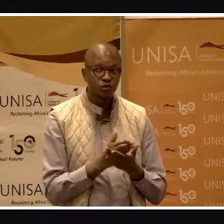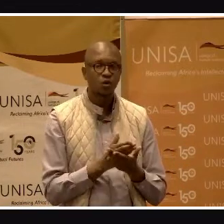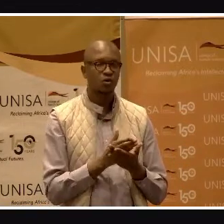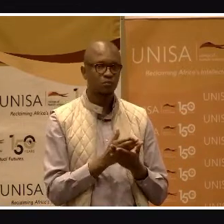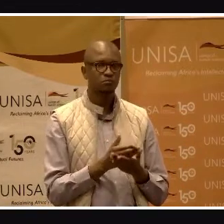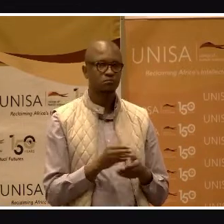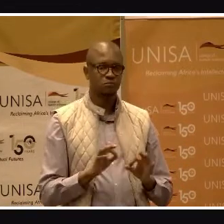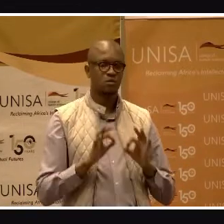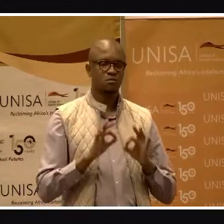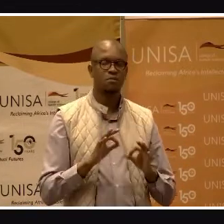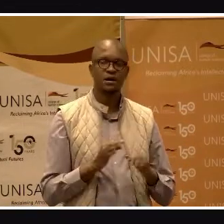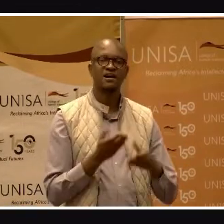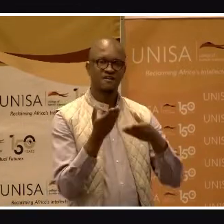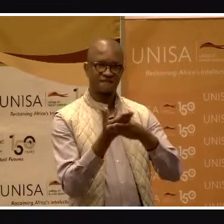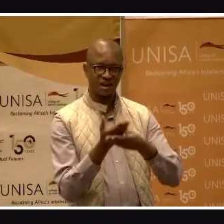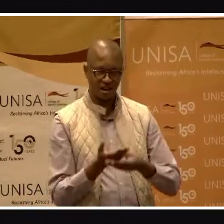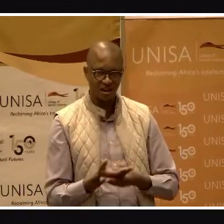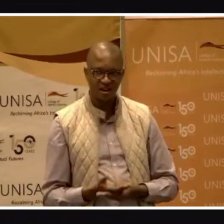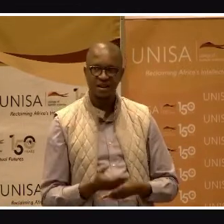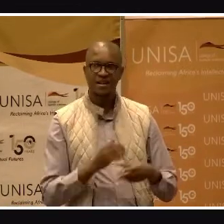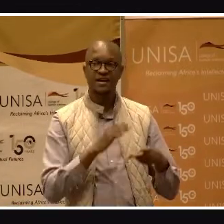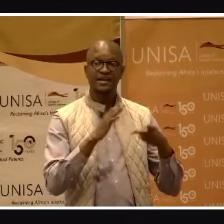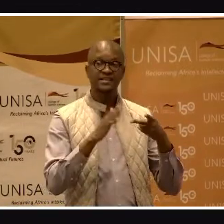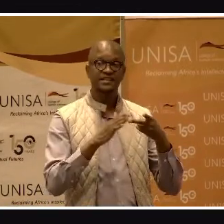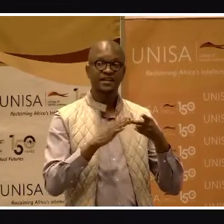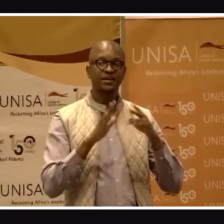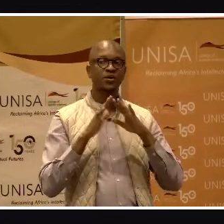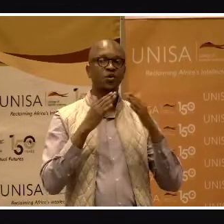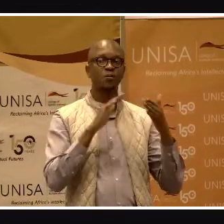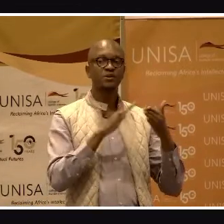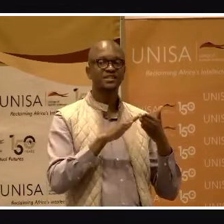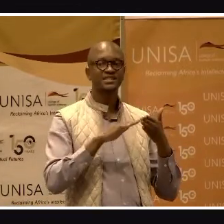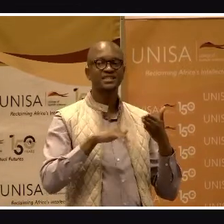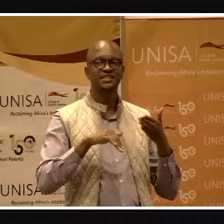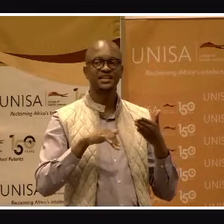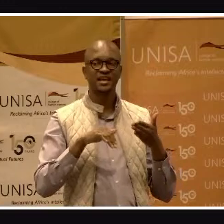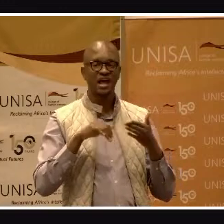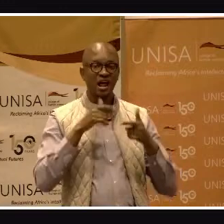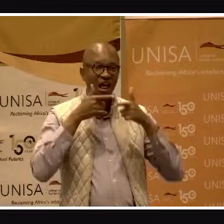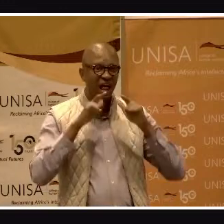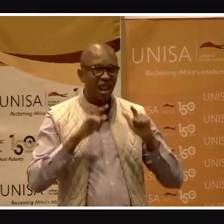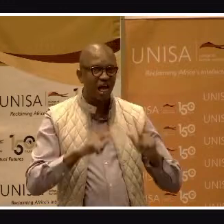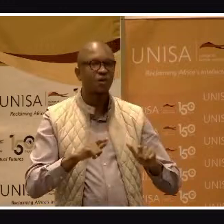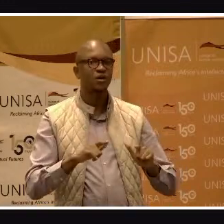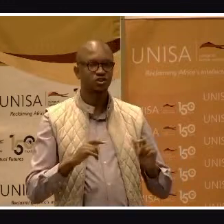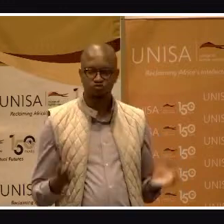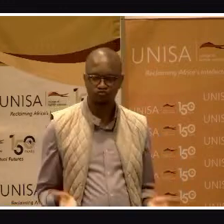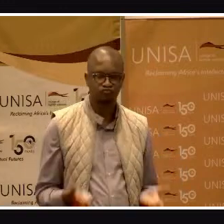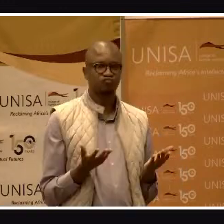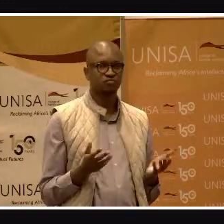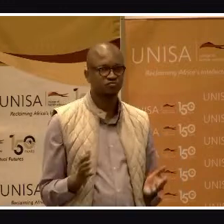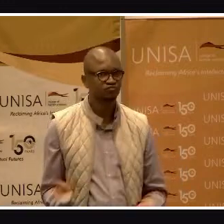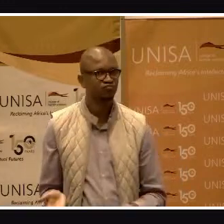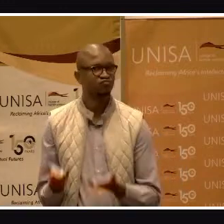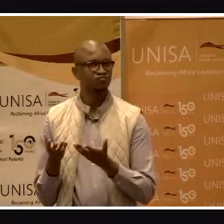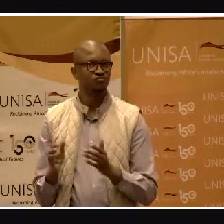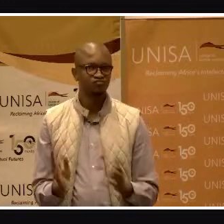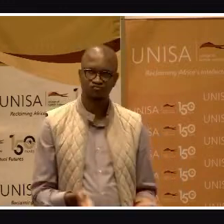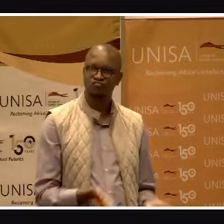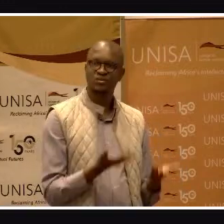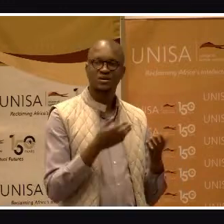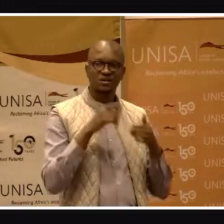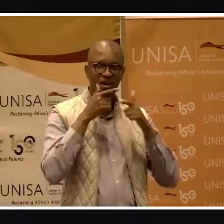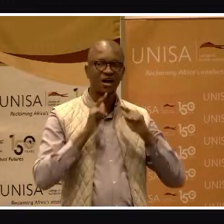preserved. Secondly, community-led language revitalization. In our community, okay, we should gather and gab